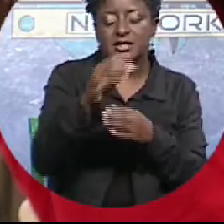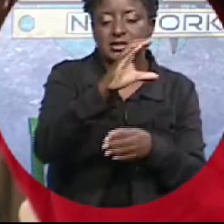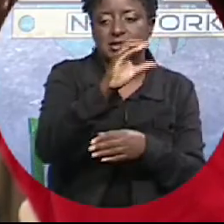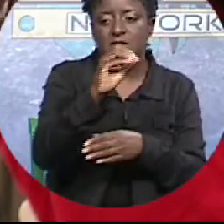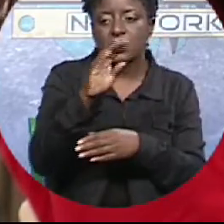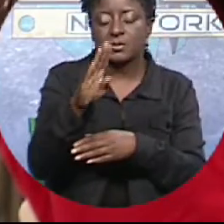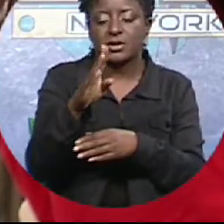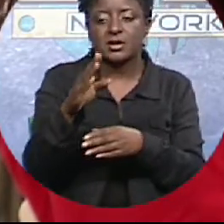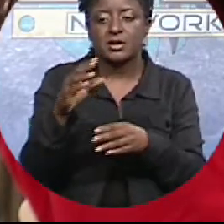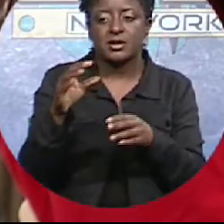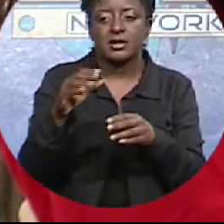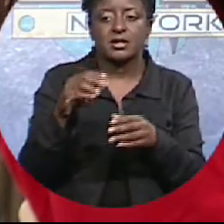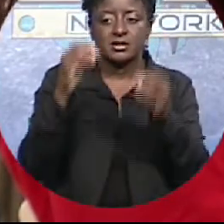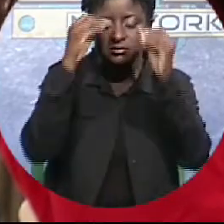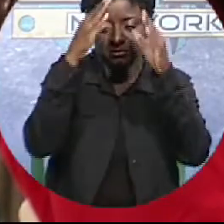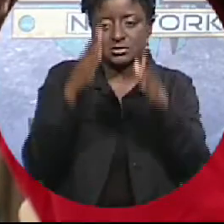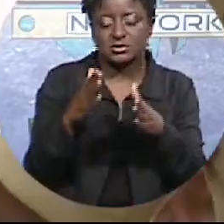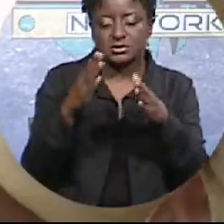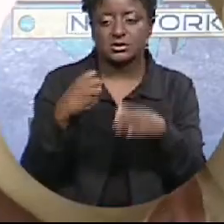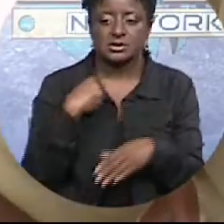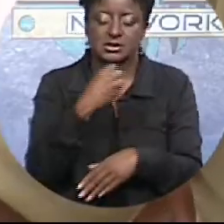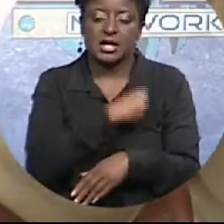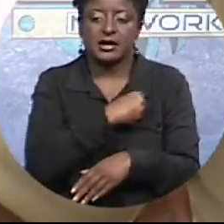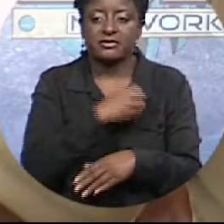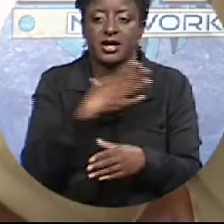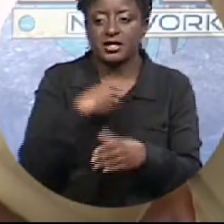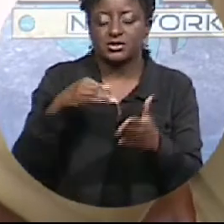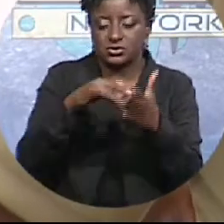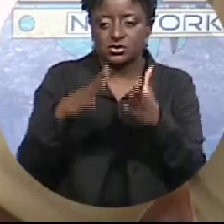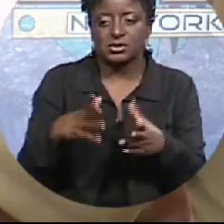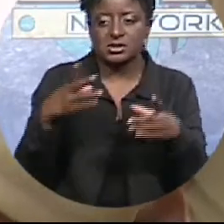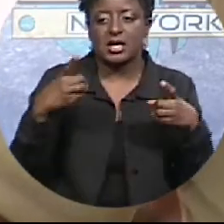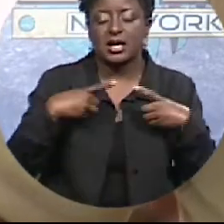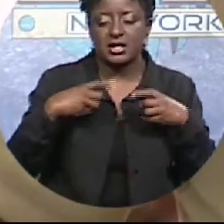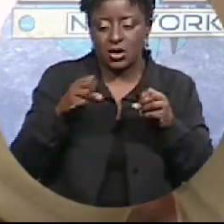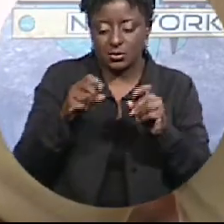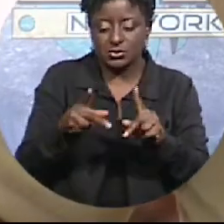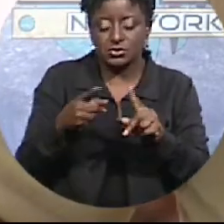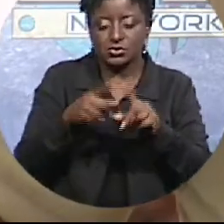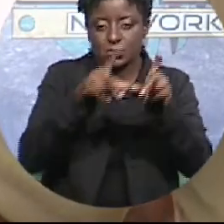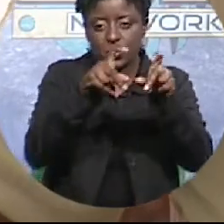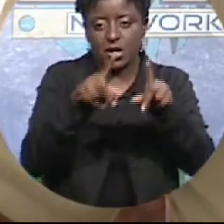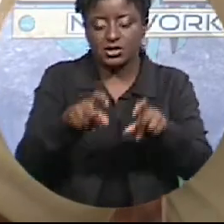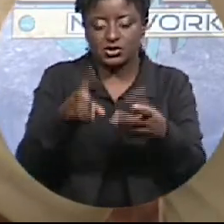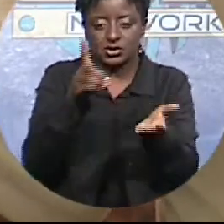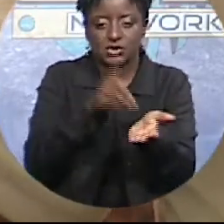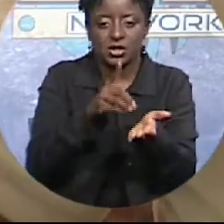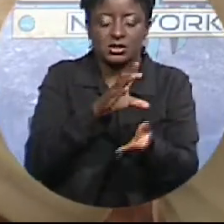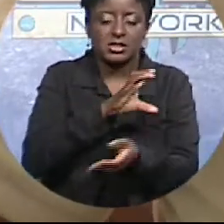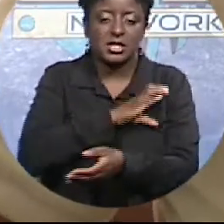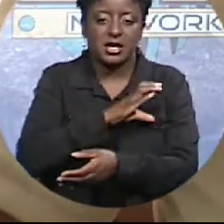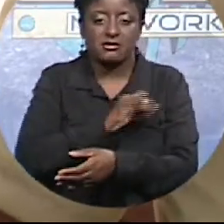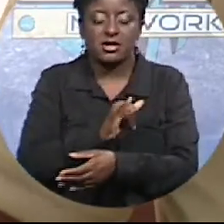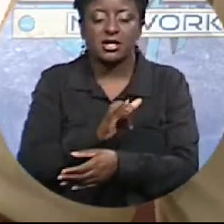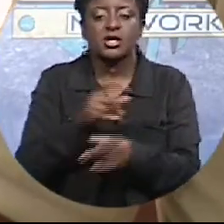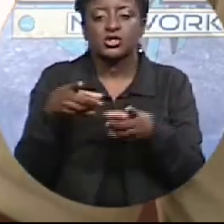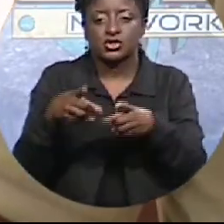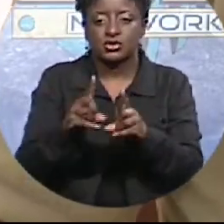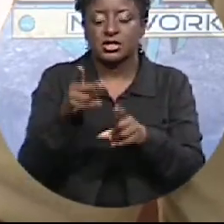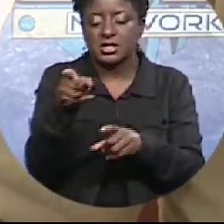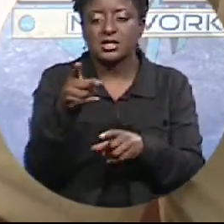the public had an opportunity to question Dr. Carey about his vision during a special forum at the Harry Seymour